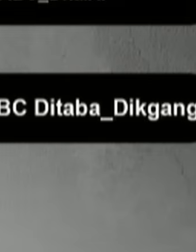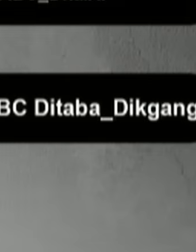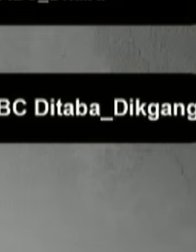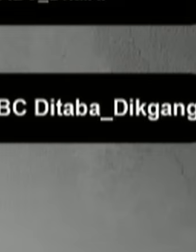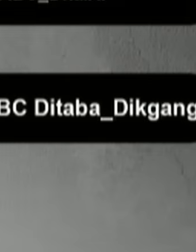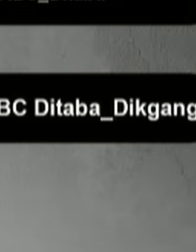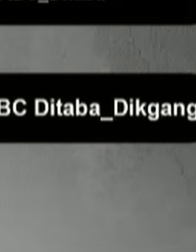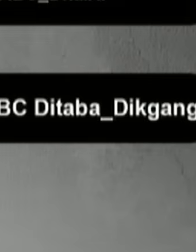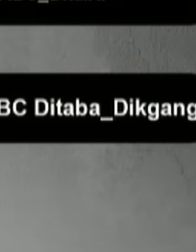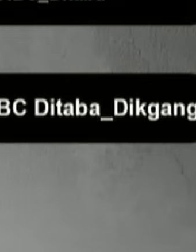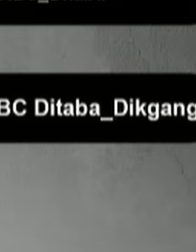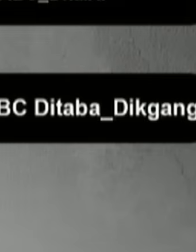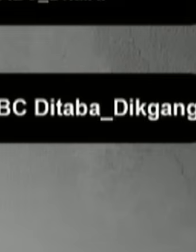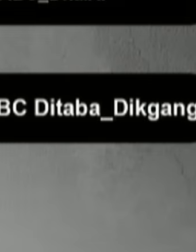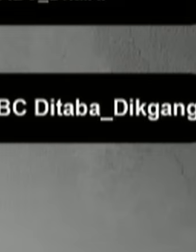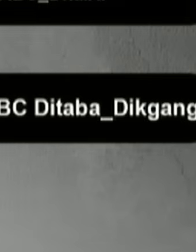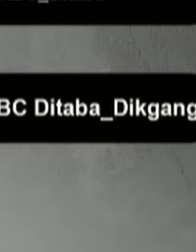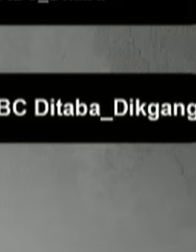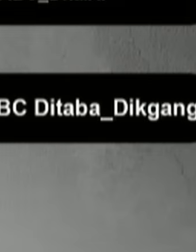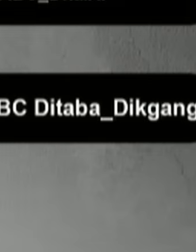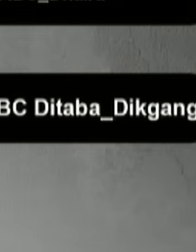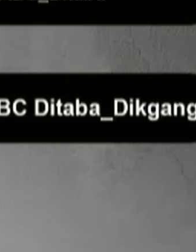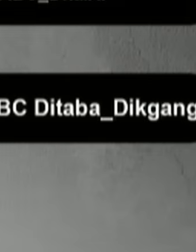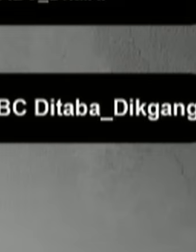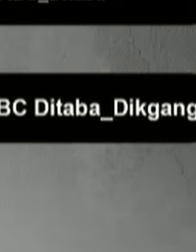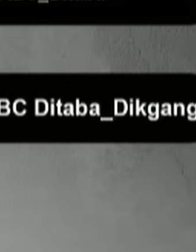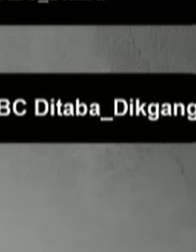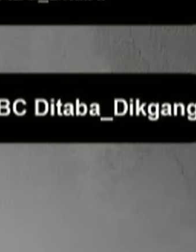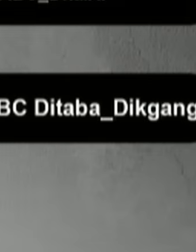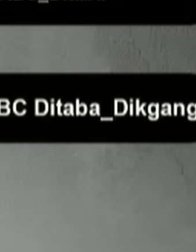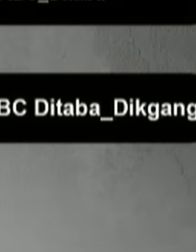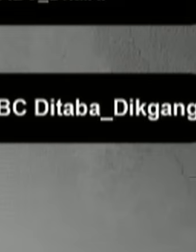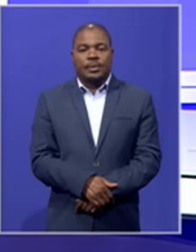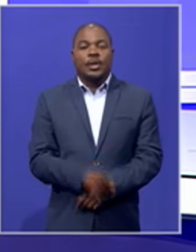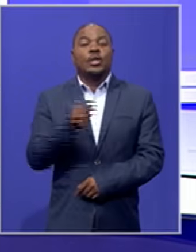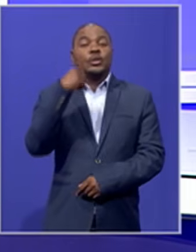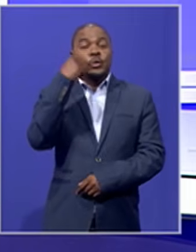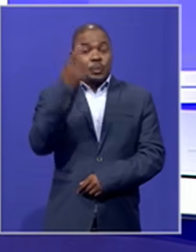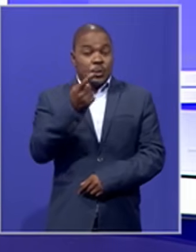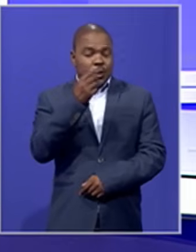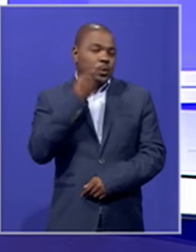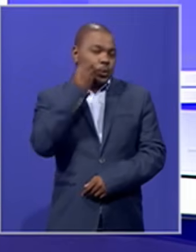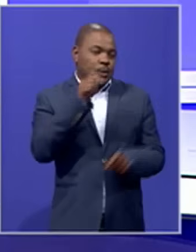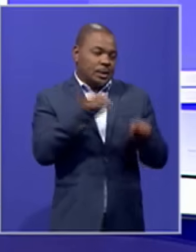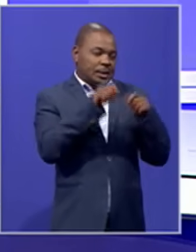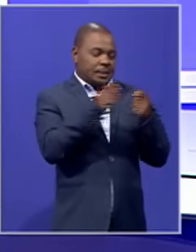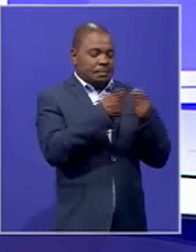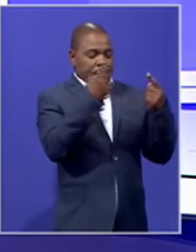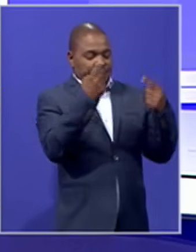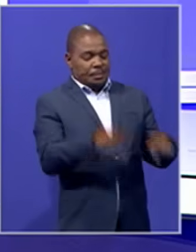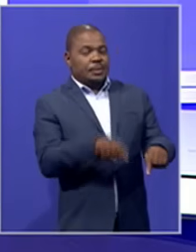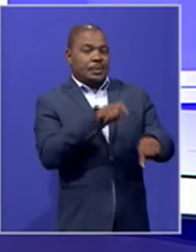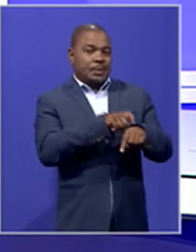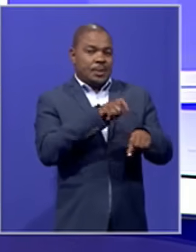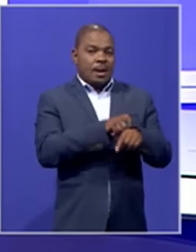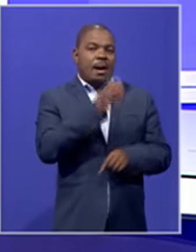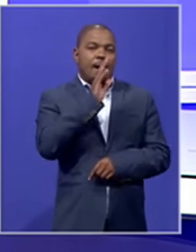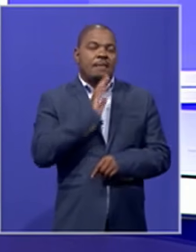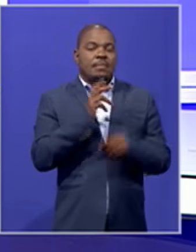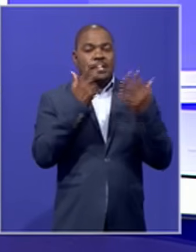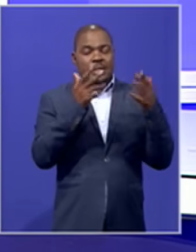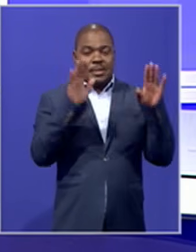YouTube e išita le nomorong ya rena ya WhatsApp fa o le ka go kgatha tema gona. Ba sehlopha sa ditaba tša Sotho ba tla lefa tšona ka seripagare go